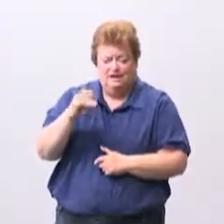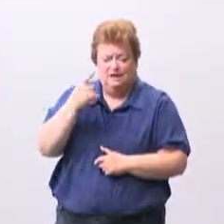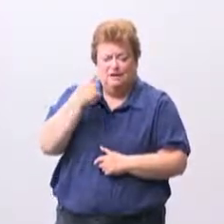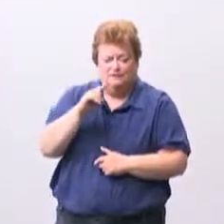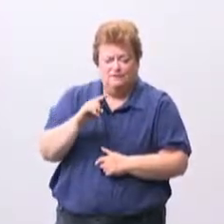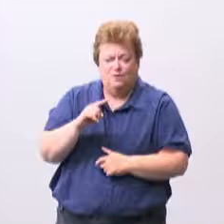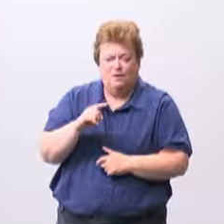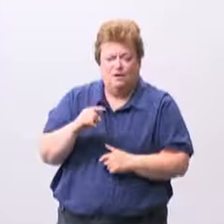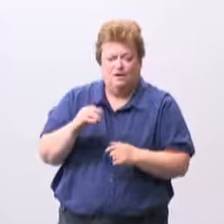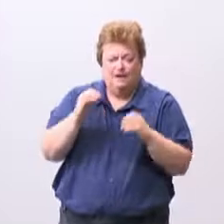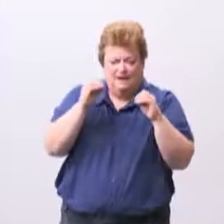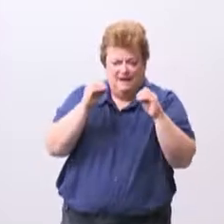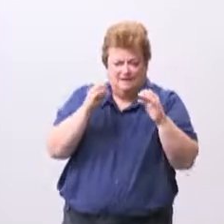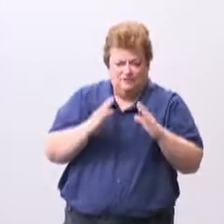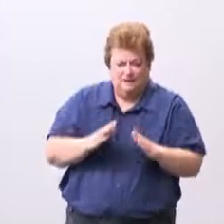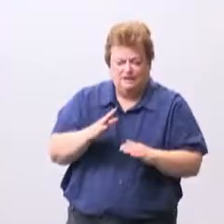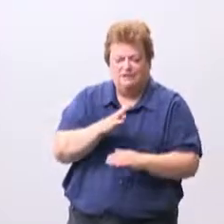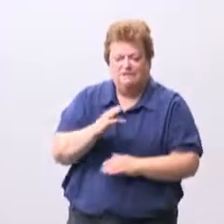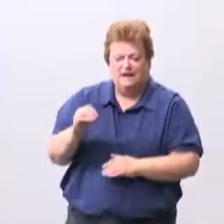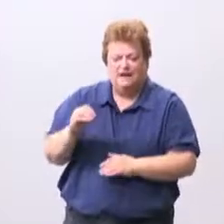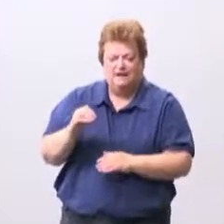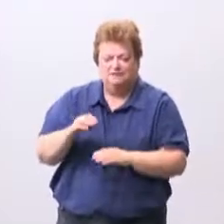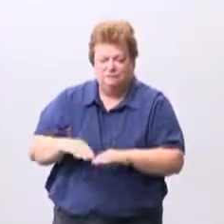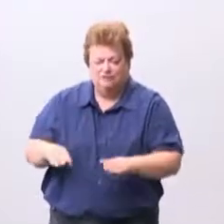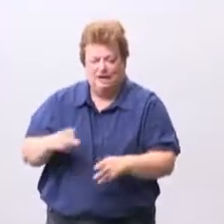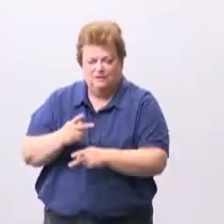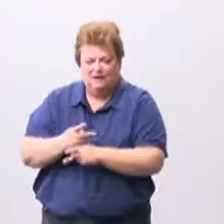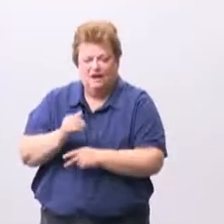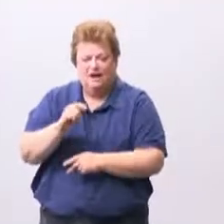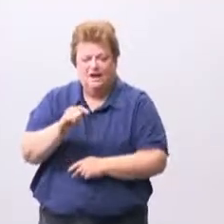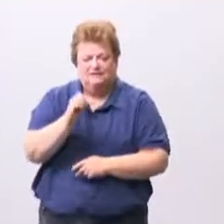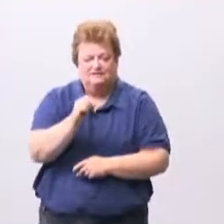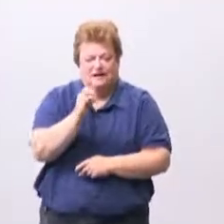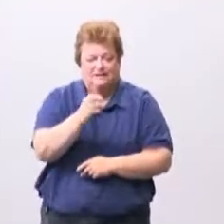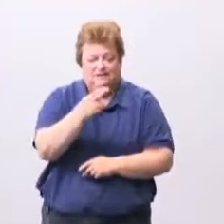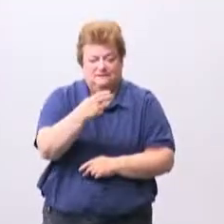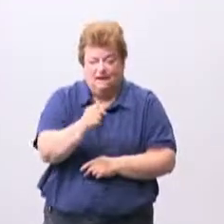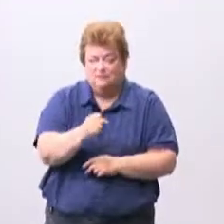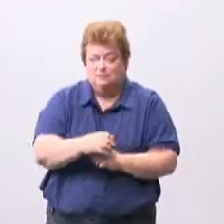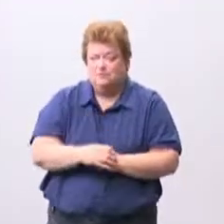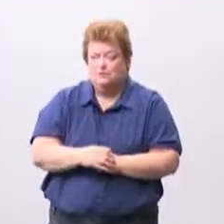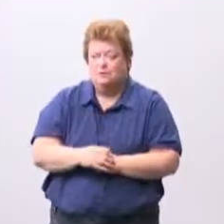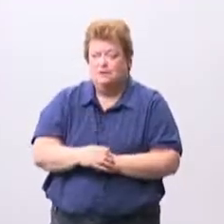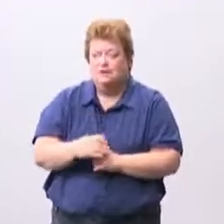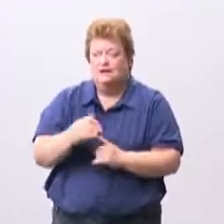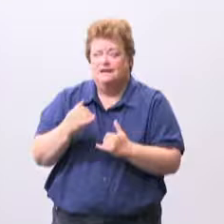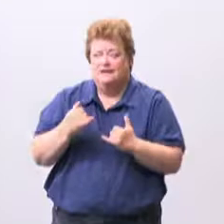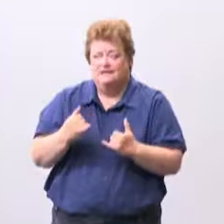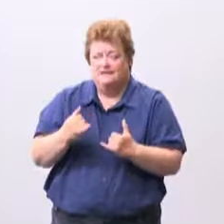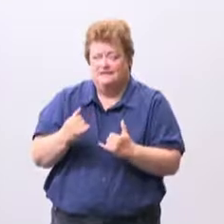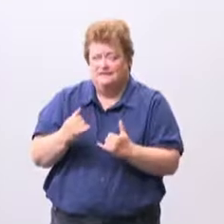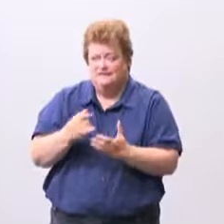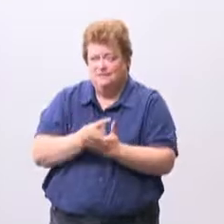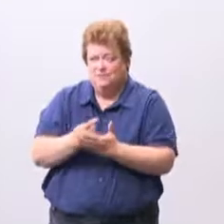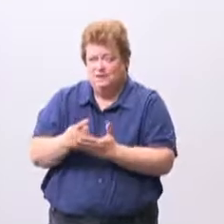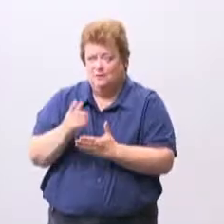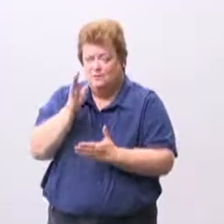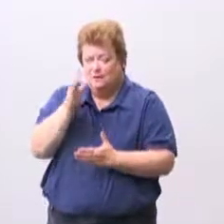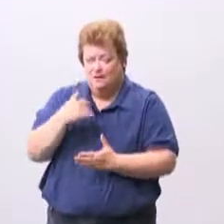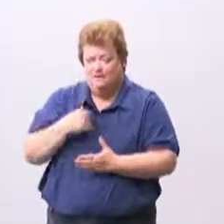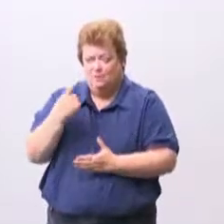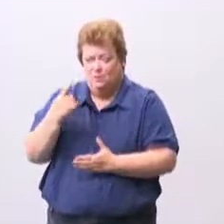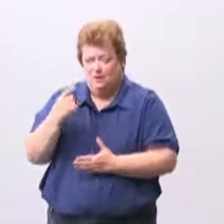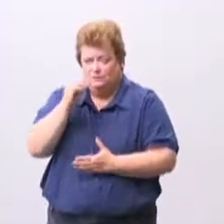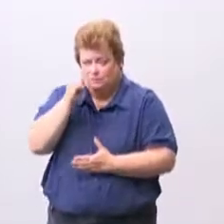providers at Southeast High School. This week, we have 2 more large clinics for those groups. One is tomorrow at Pinnacle Bank